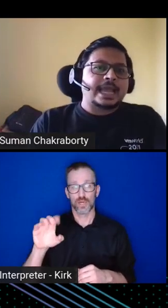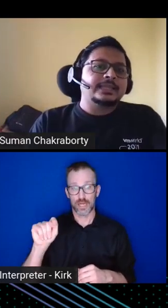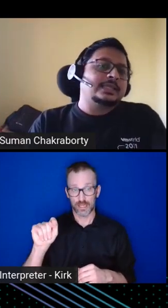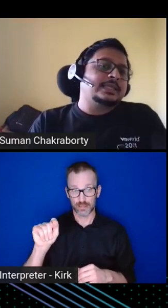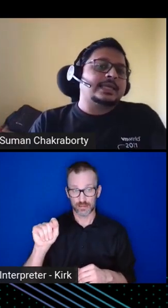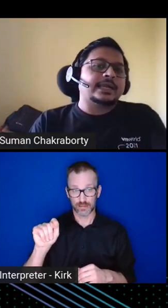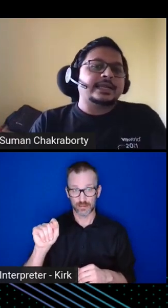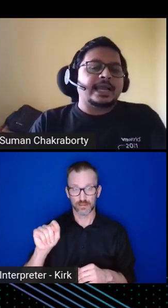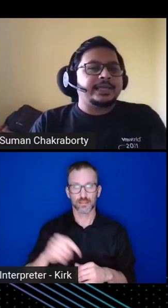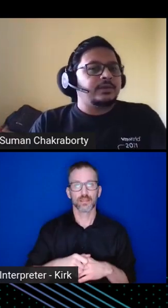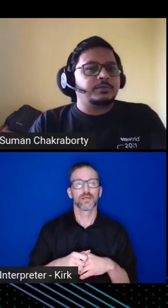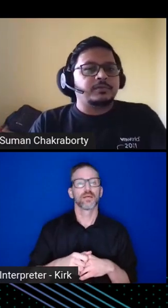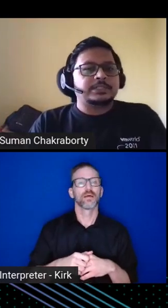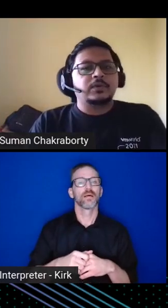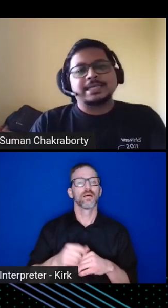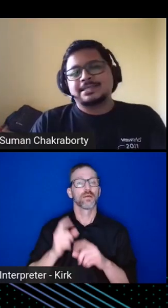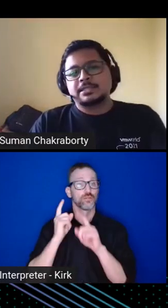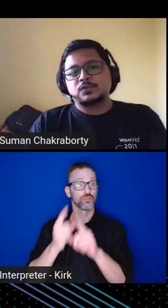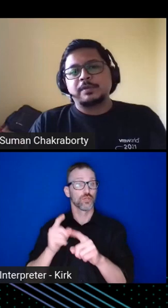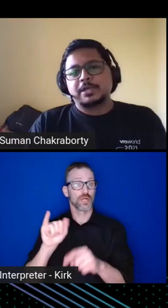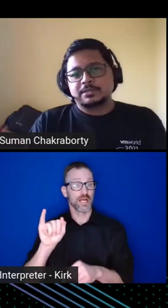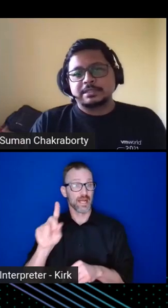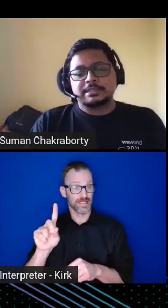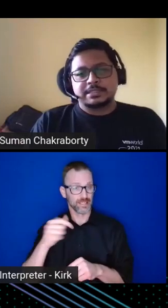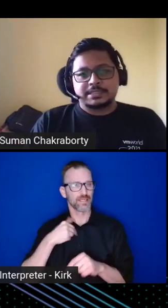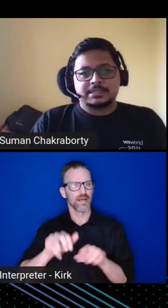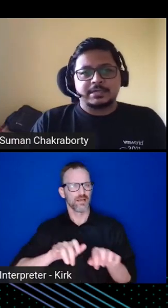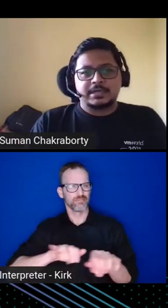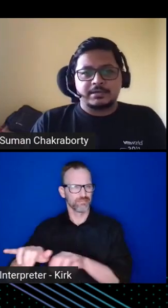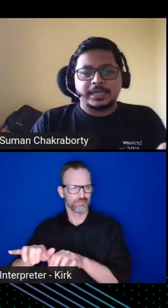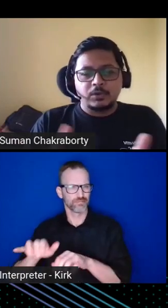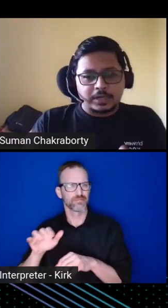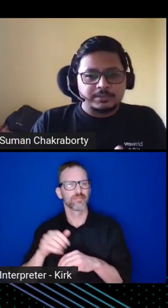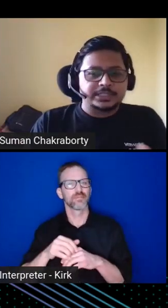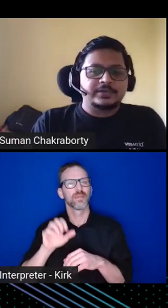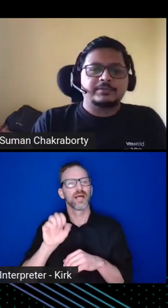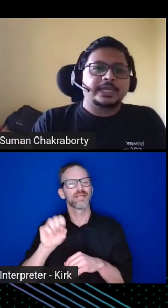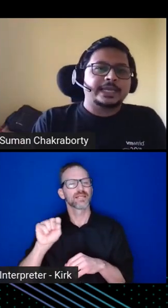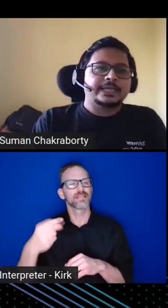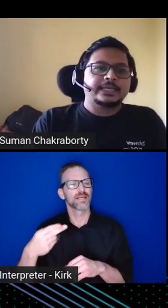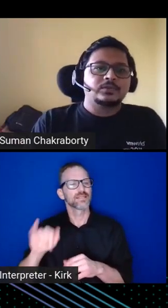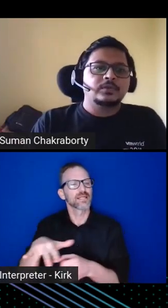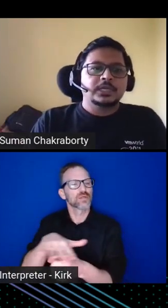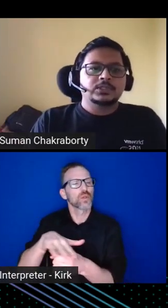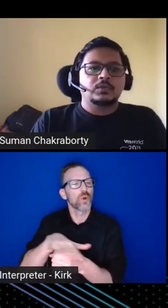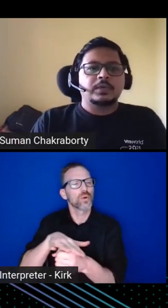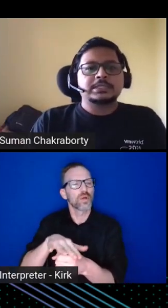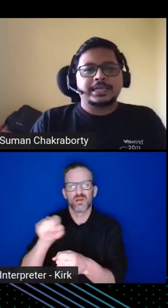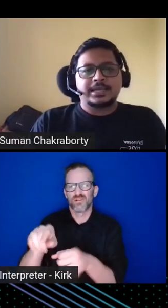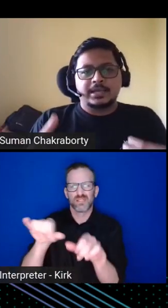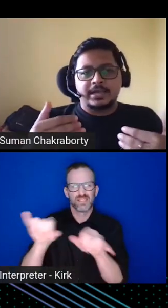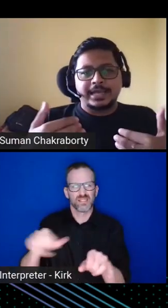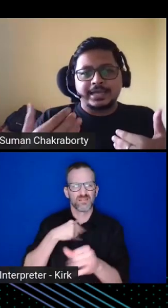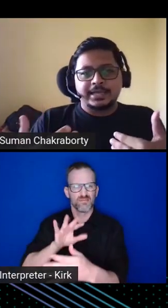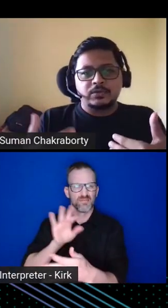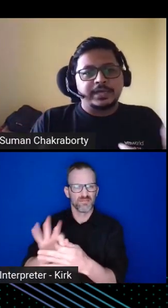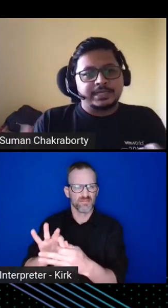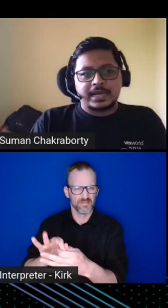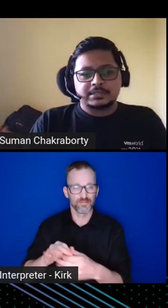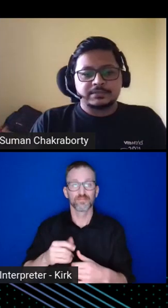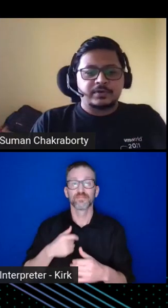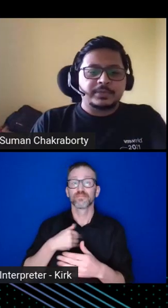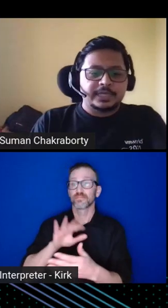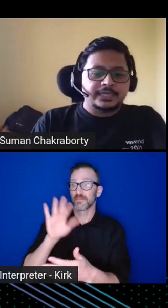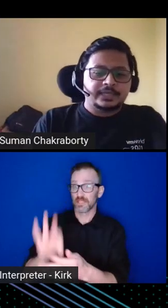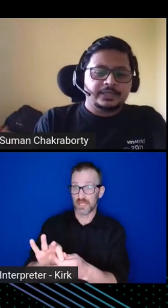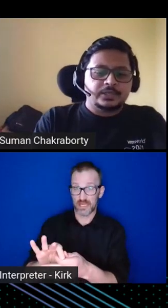SSH, and then the target ID you provide. So SSH, why? Because this is just my local machine where I'll be connecting to. So once I connect to it,